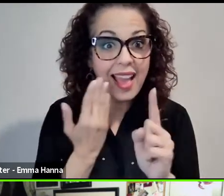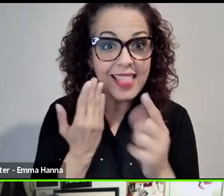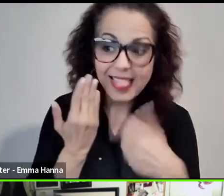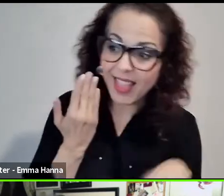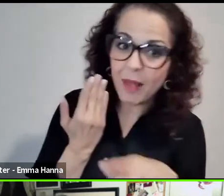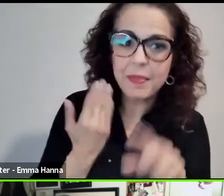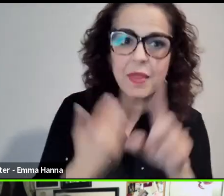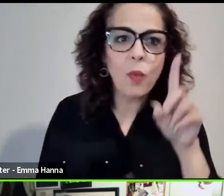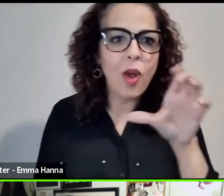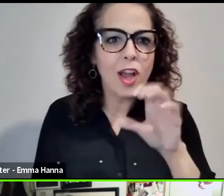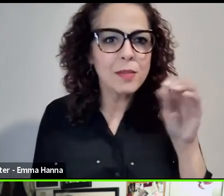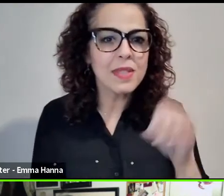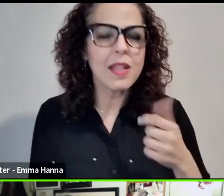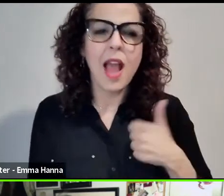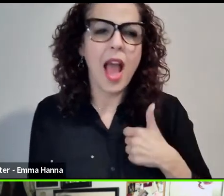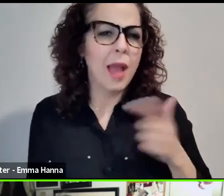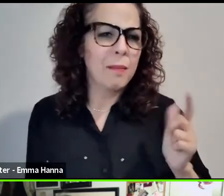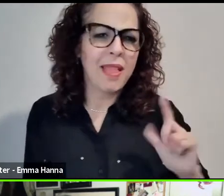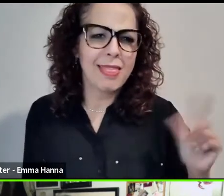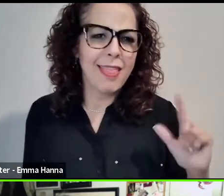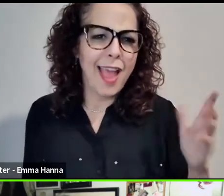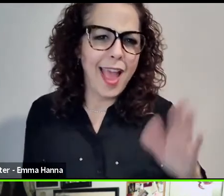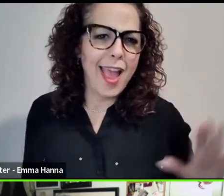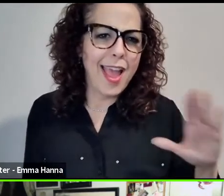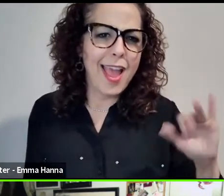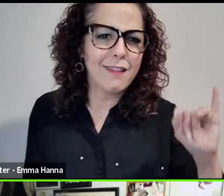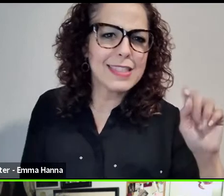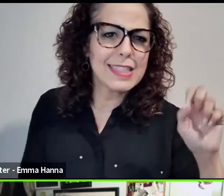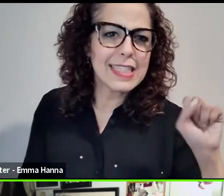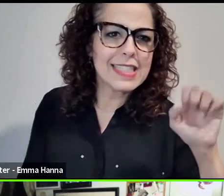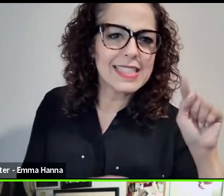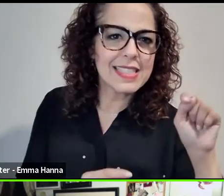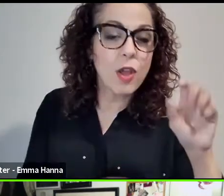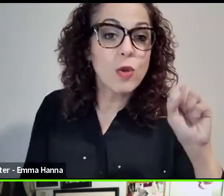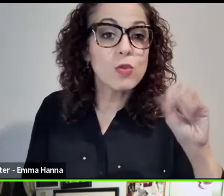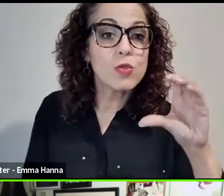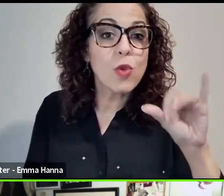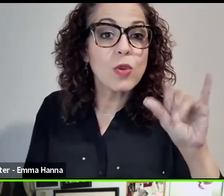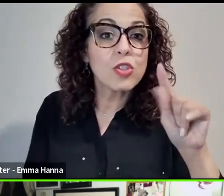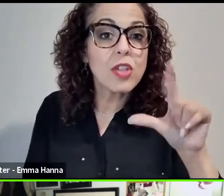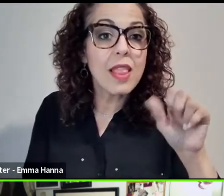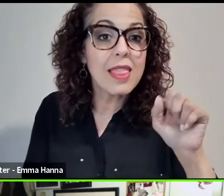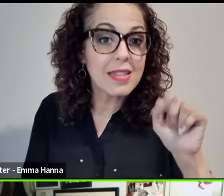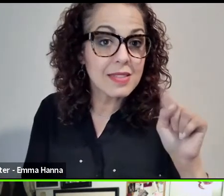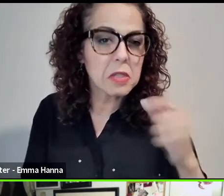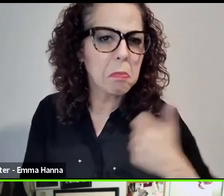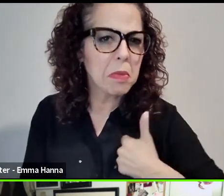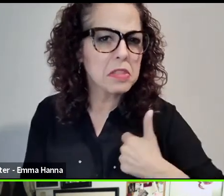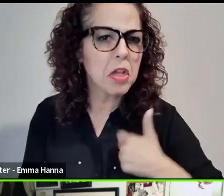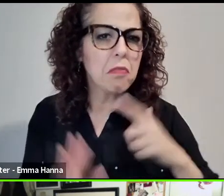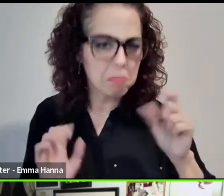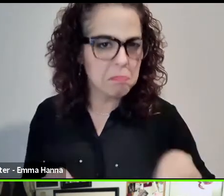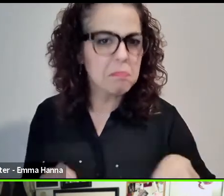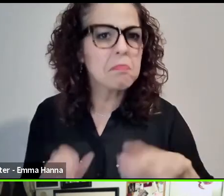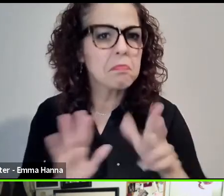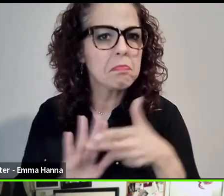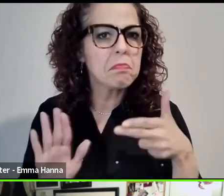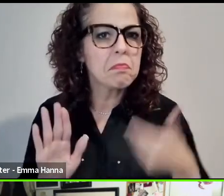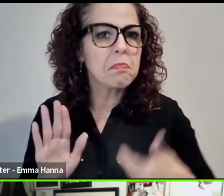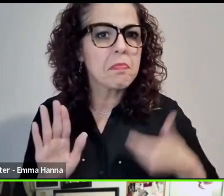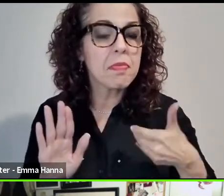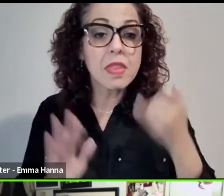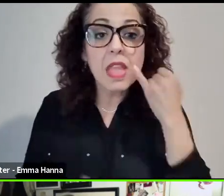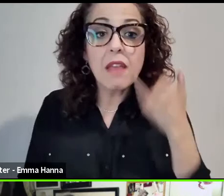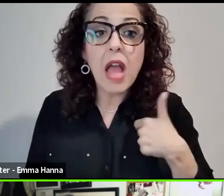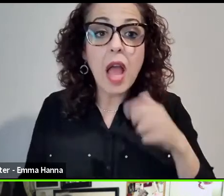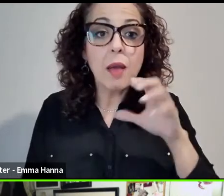am a leftist, right? I am a socialist. And when I, if I was like a leftist and a